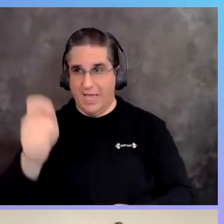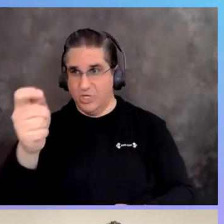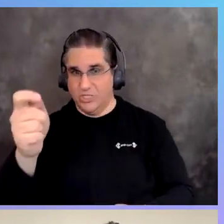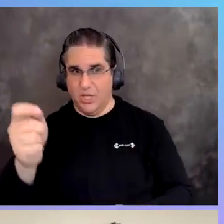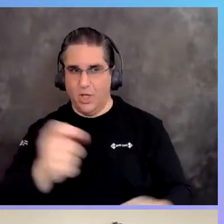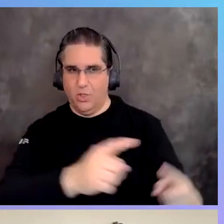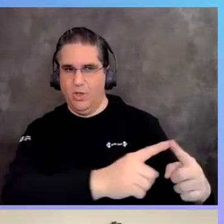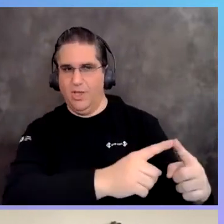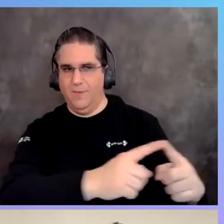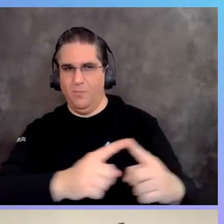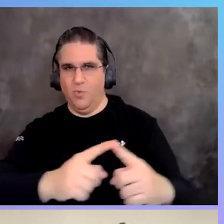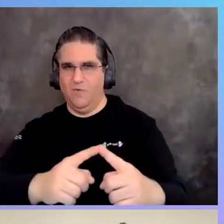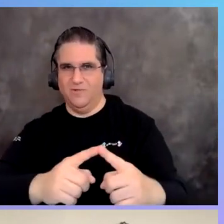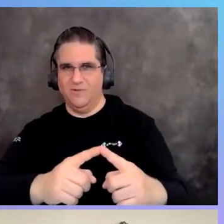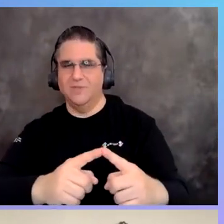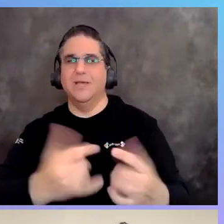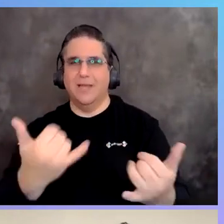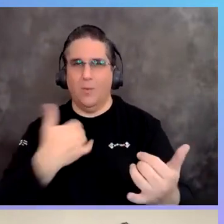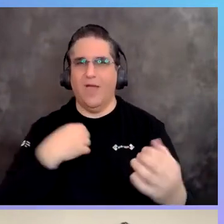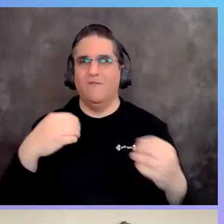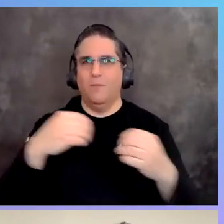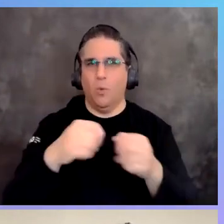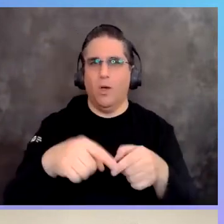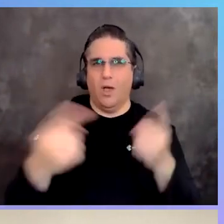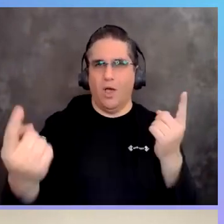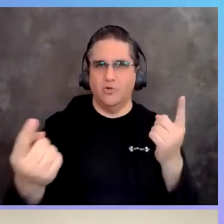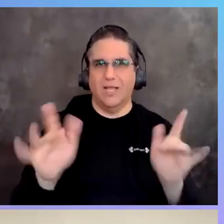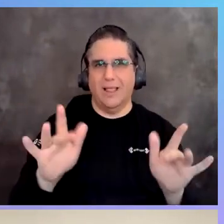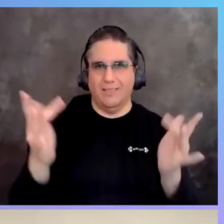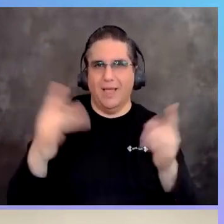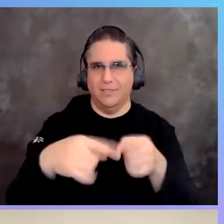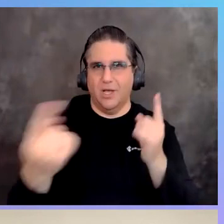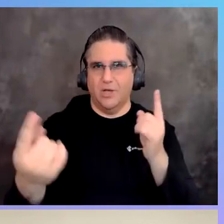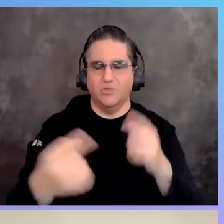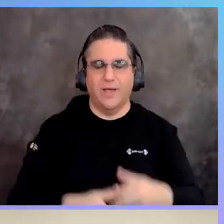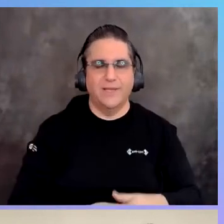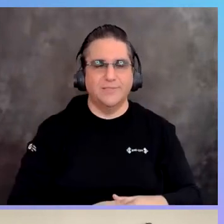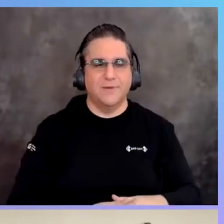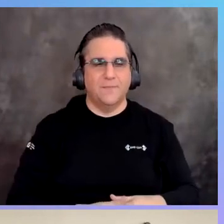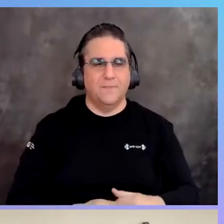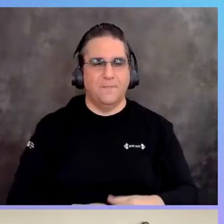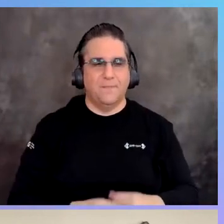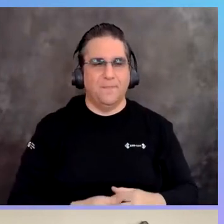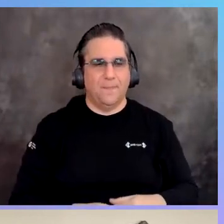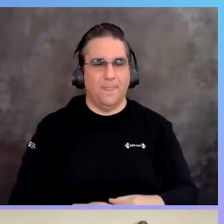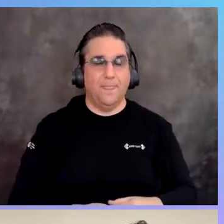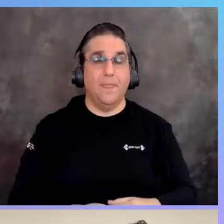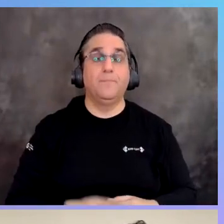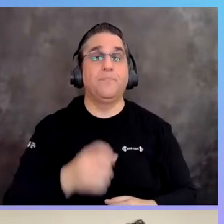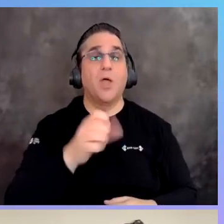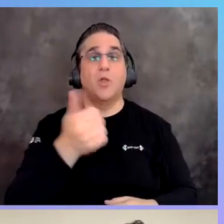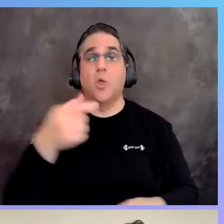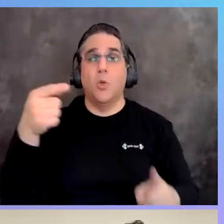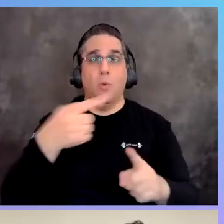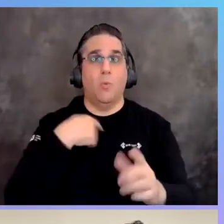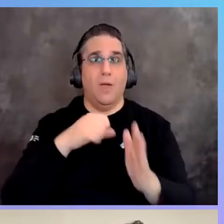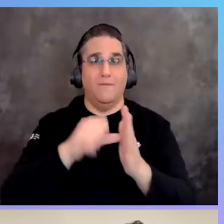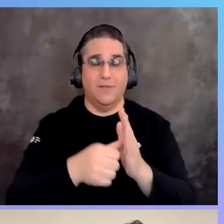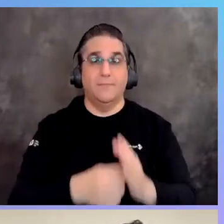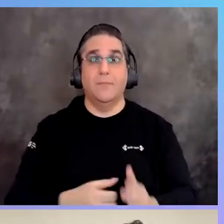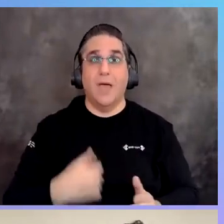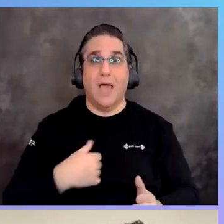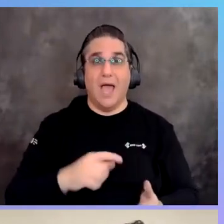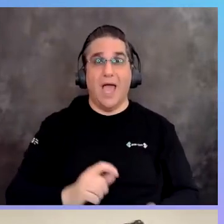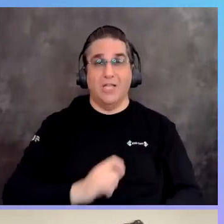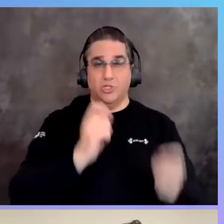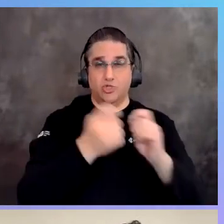great. Now I have more lightness contrast. And what you actually, one thing I do want to call it is as I go from a light color to